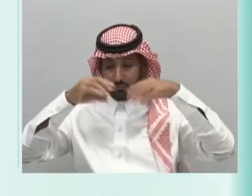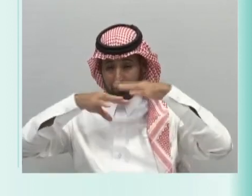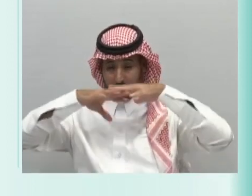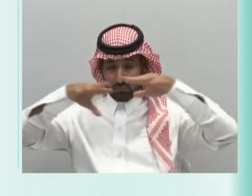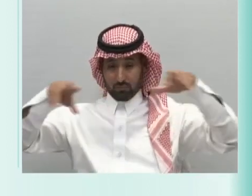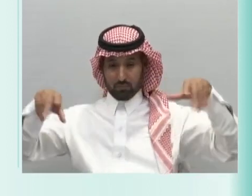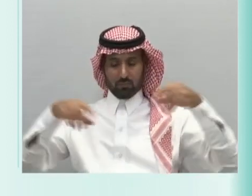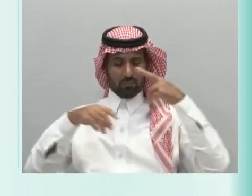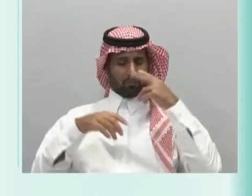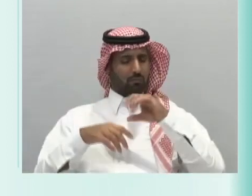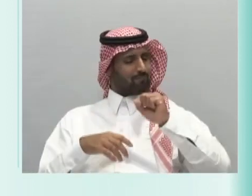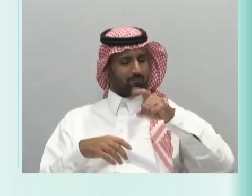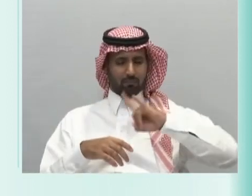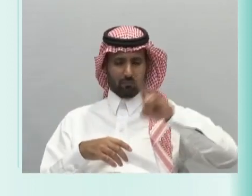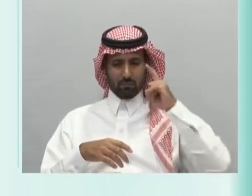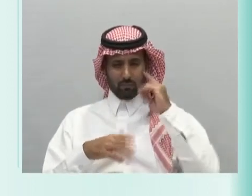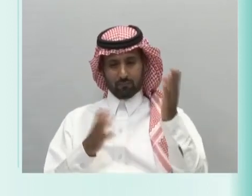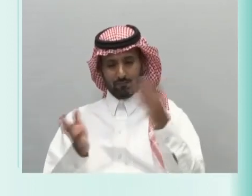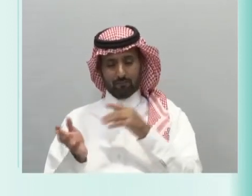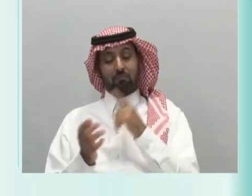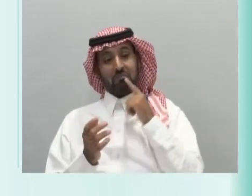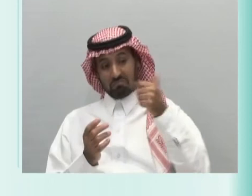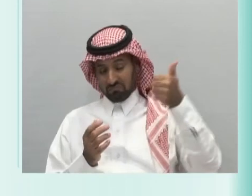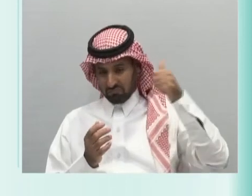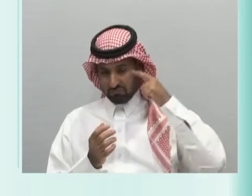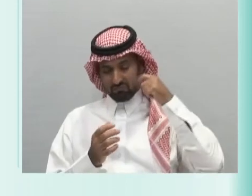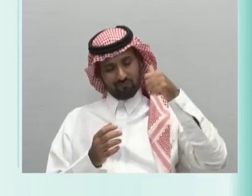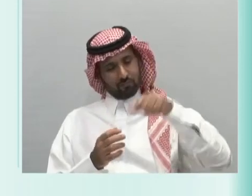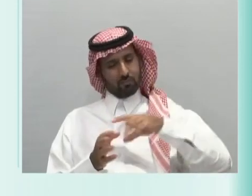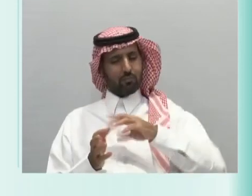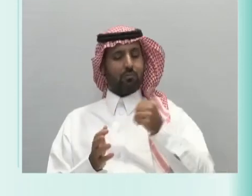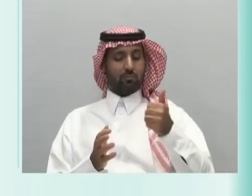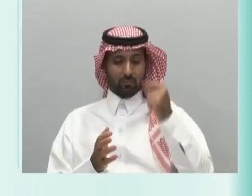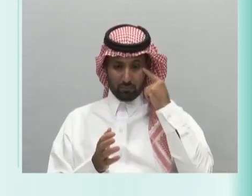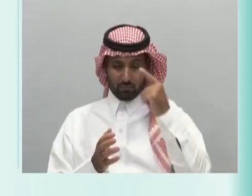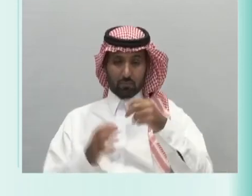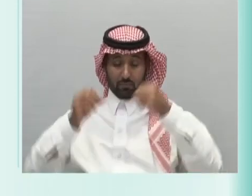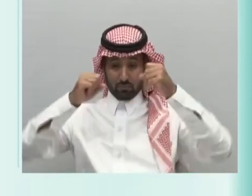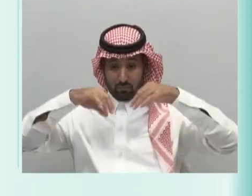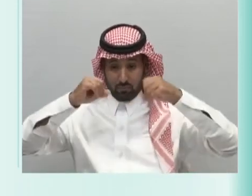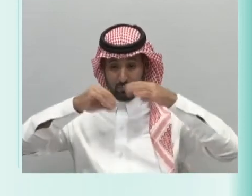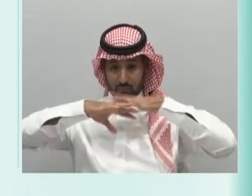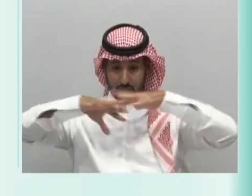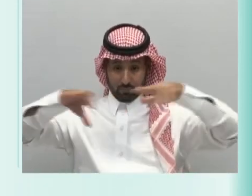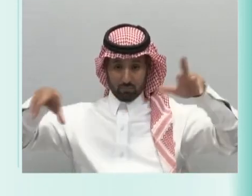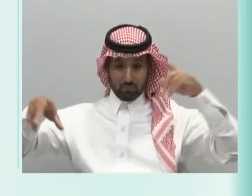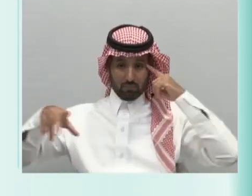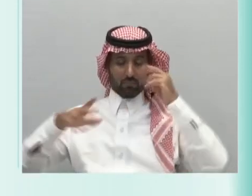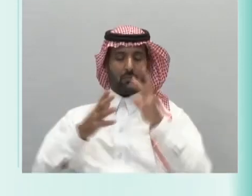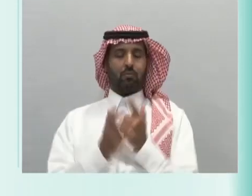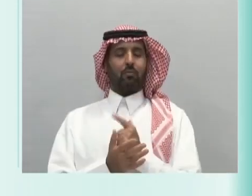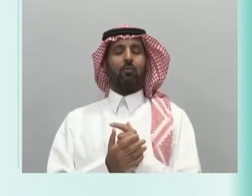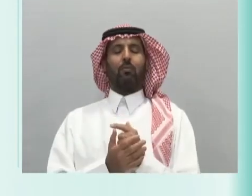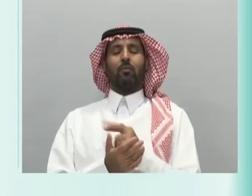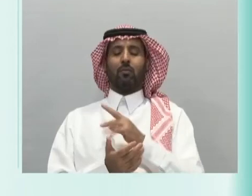ecosystem. No, they have a positive effect. Why? Because they leave the rainforest ecosystem